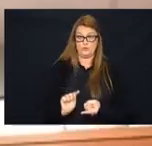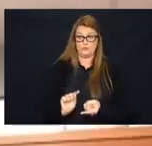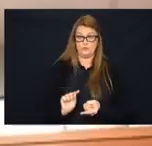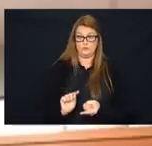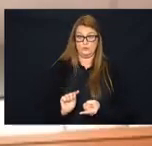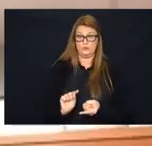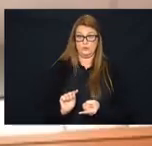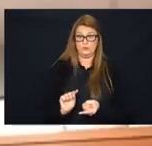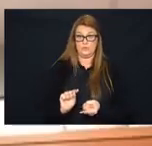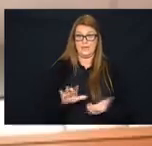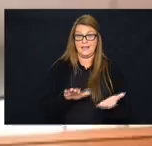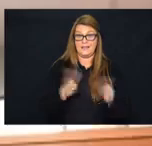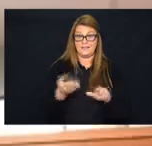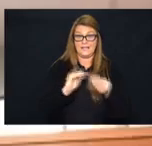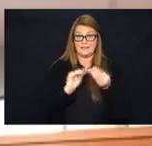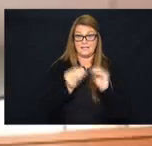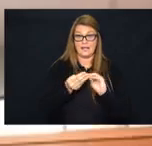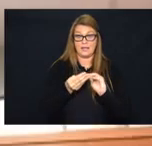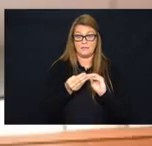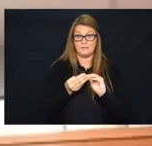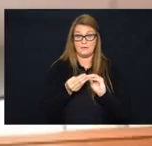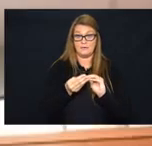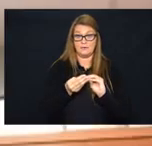would reduce our death rates by